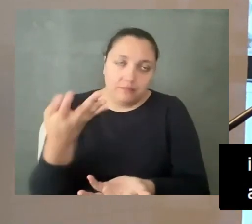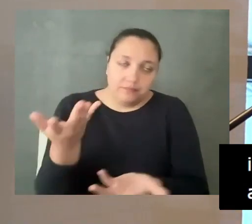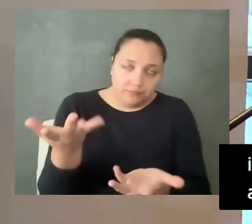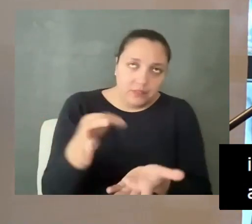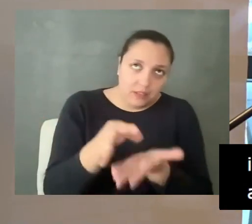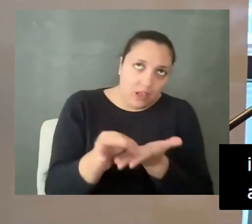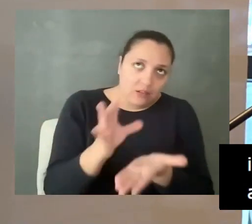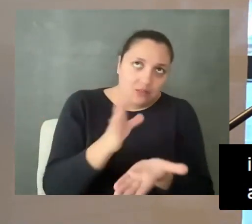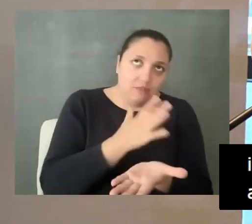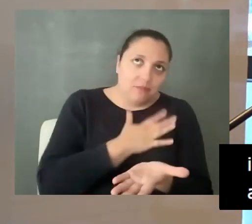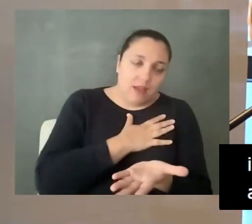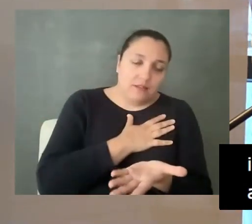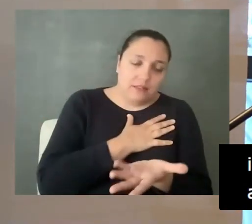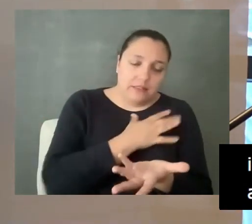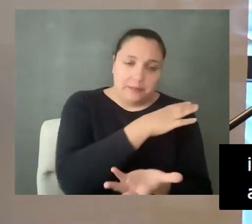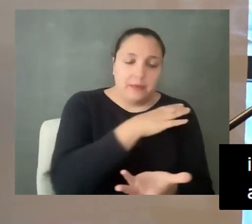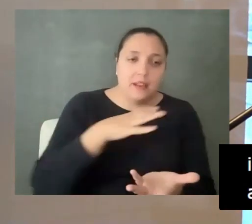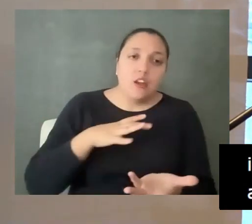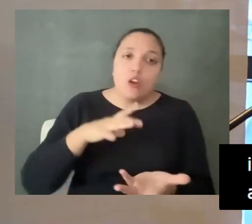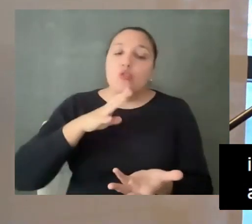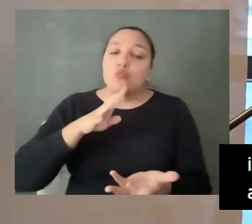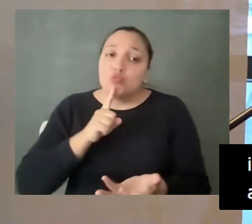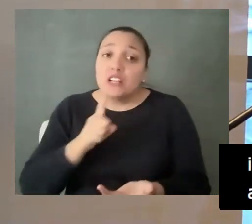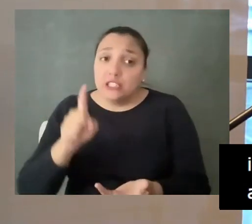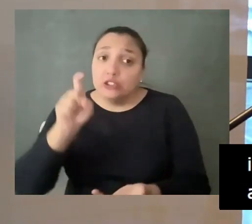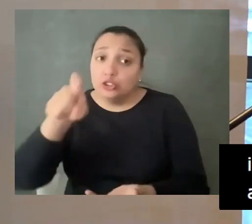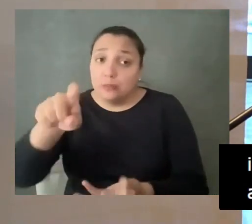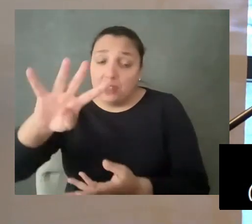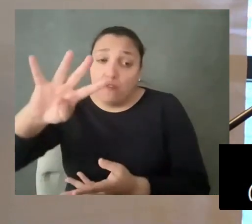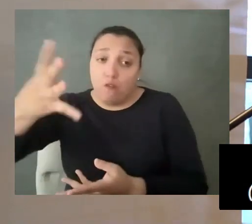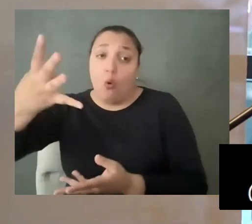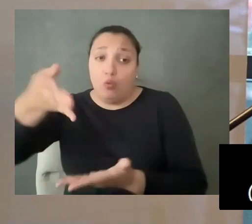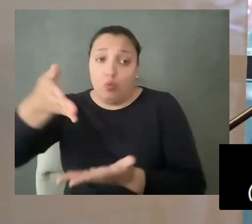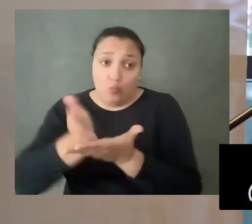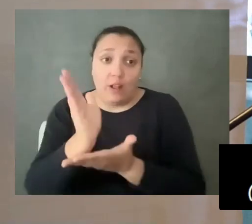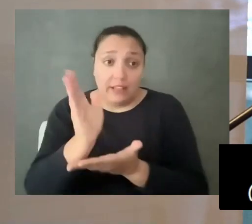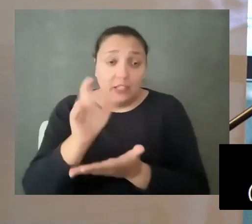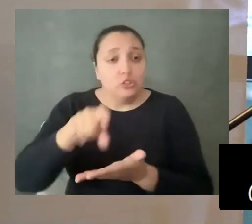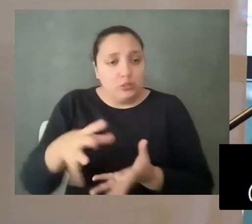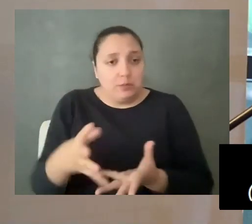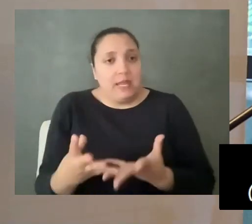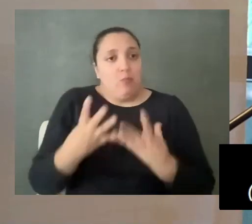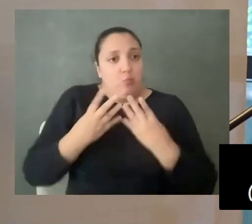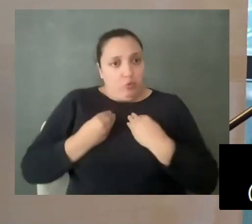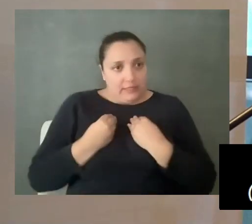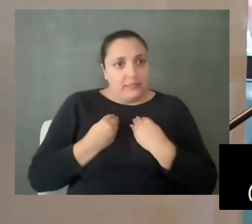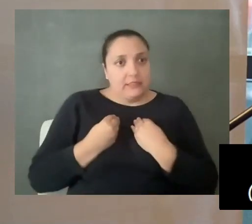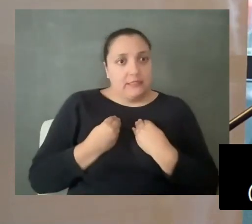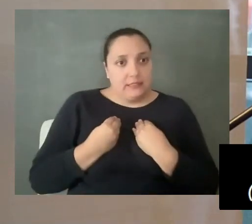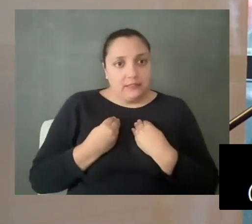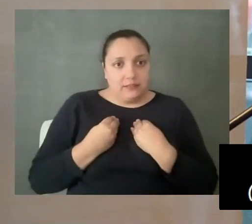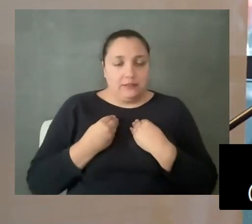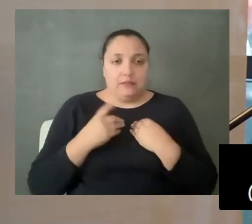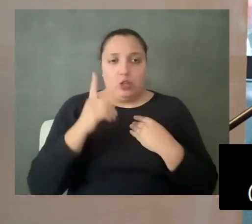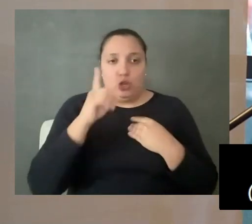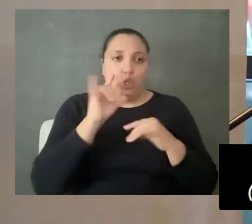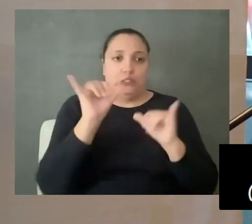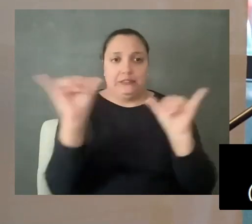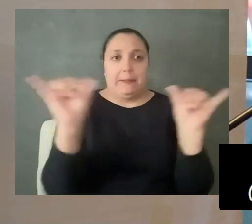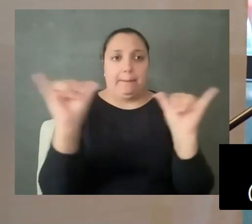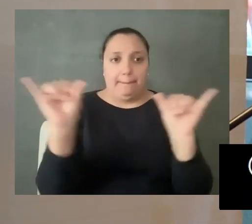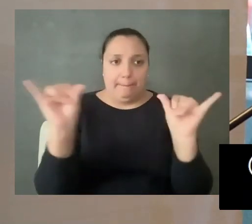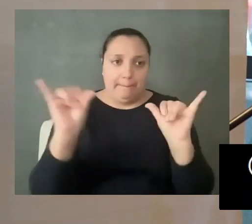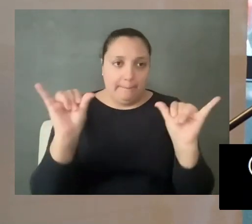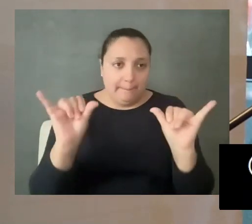But that should be really the fourth right. And it really needs to be something that we embrace in that way, to just simply